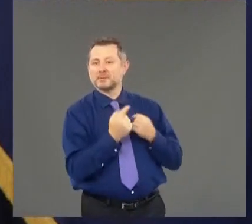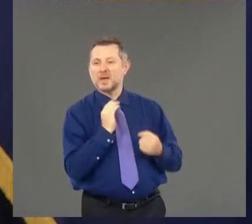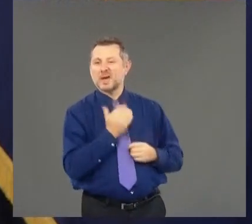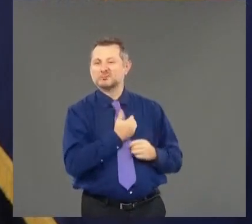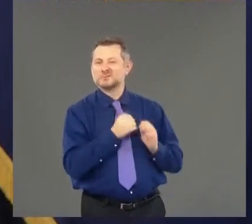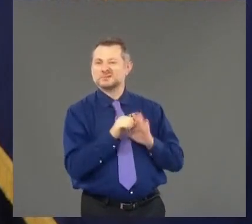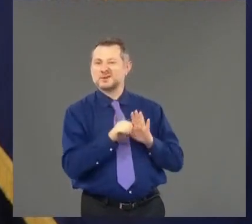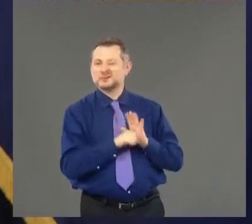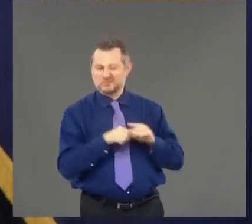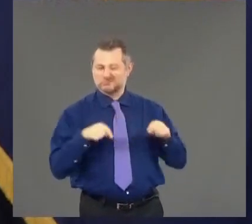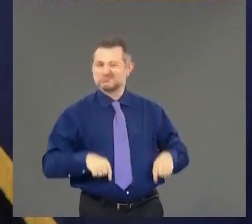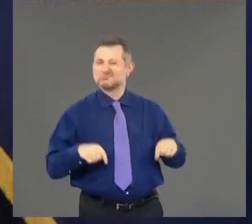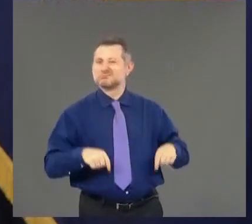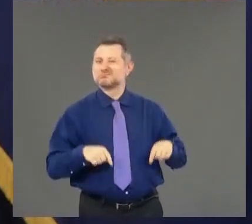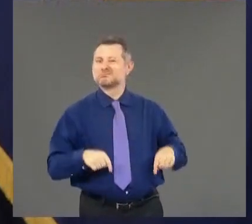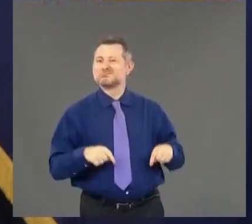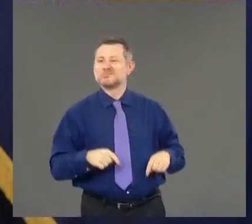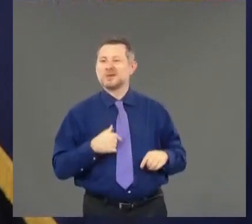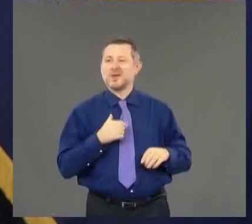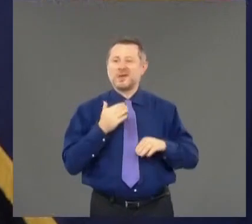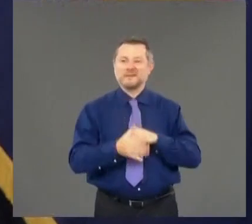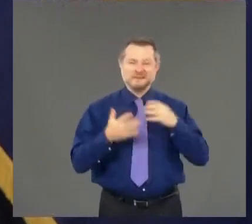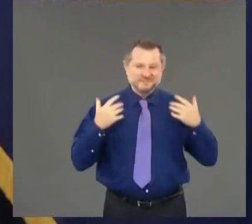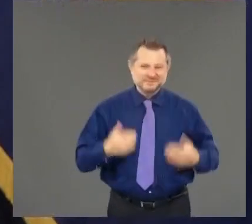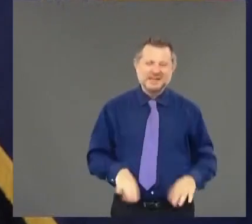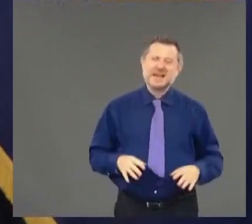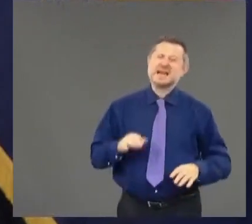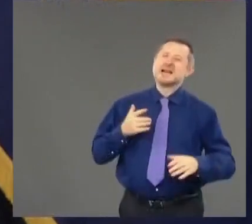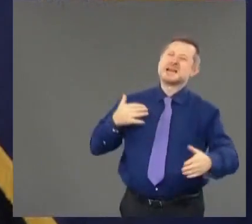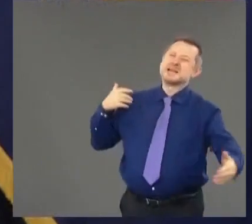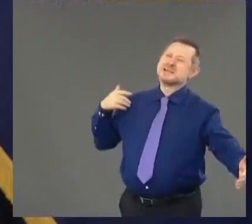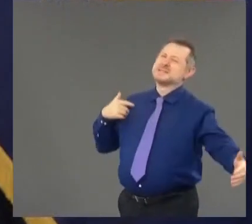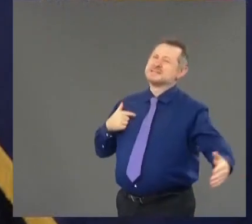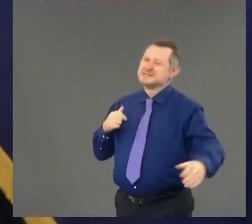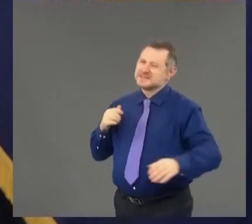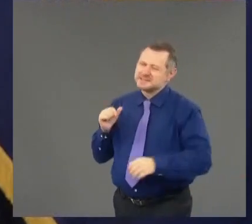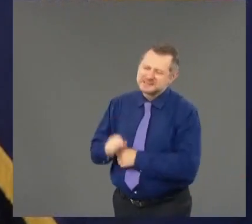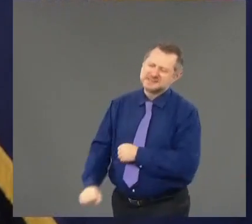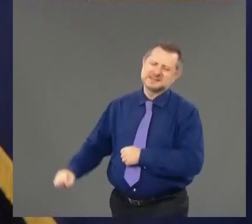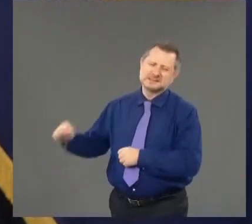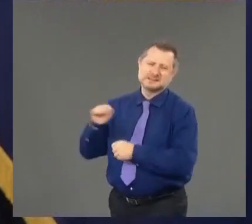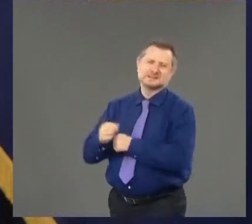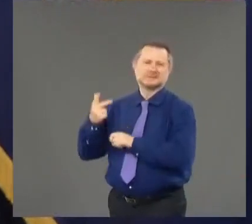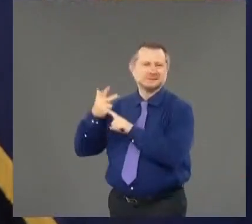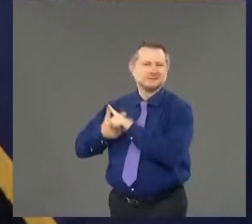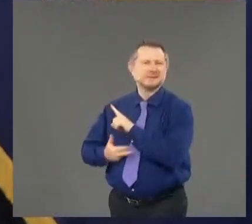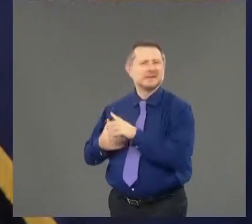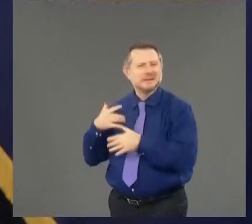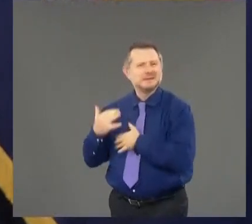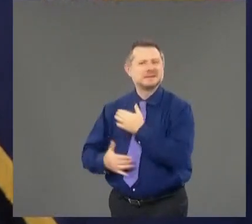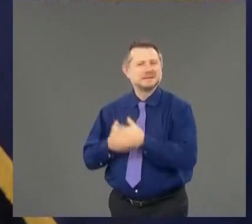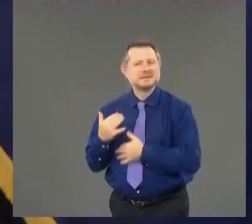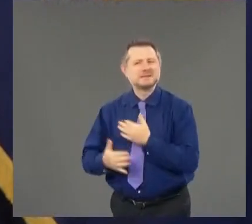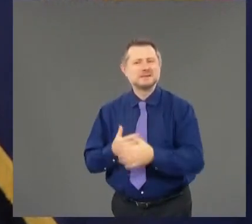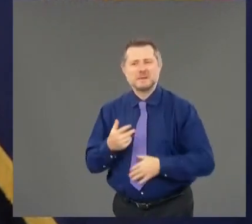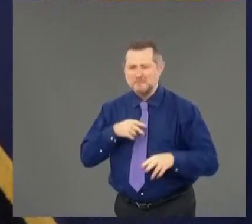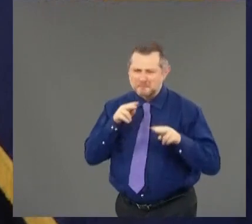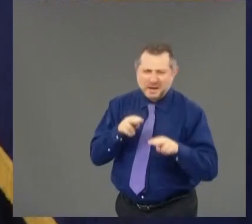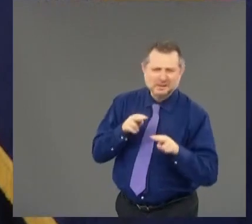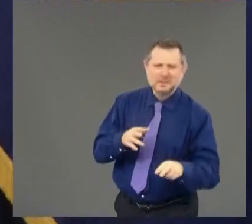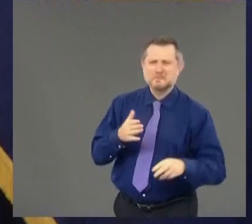After you just spent all this time monitoring your